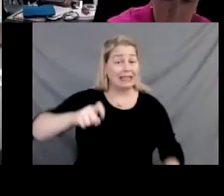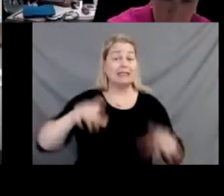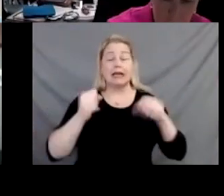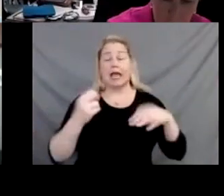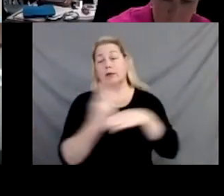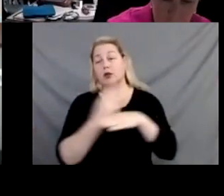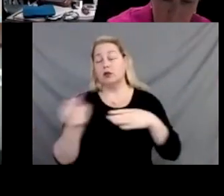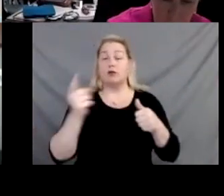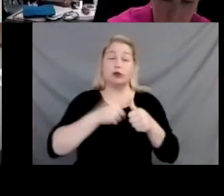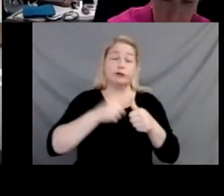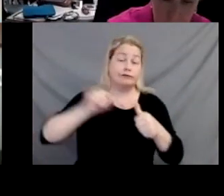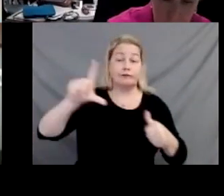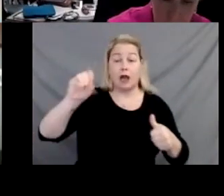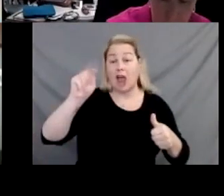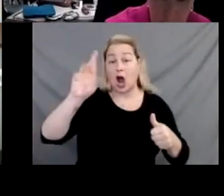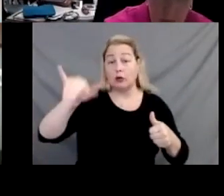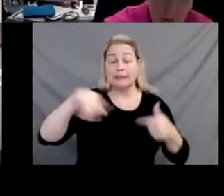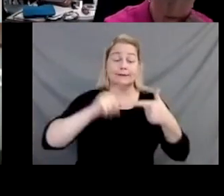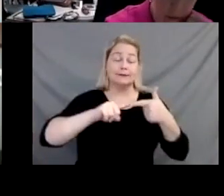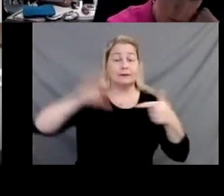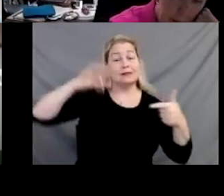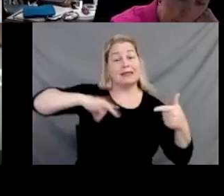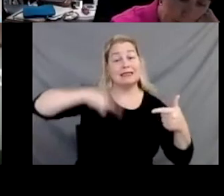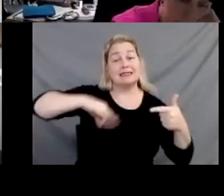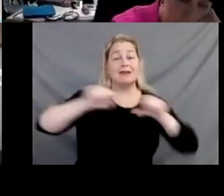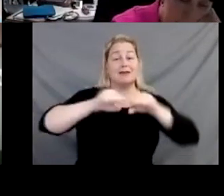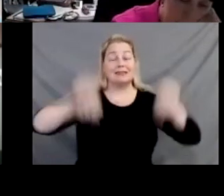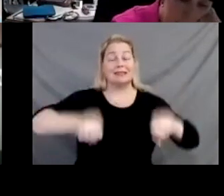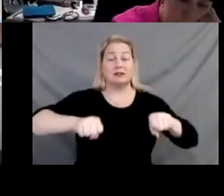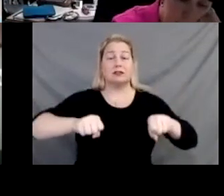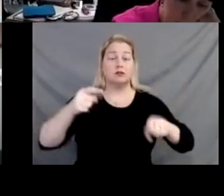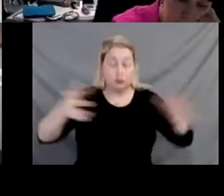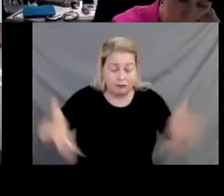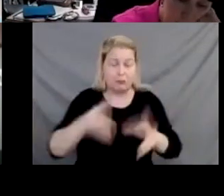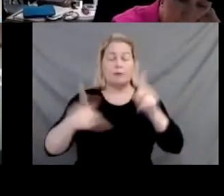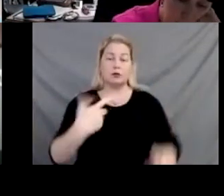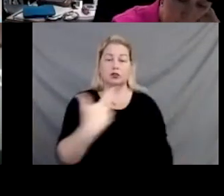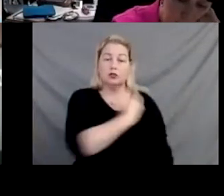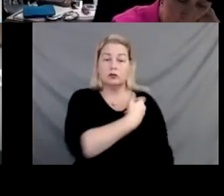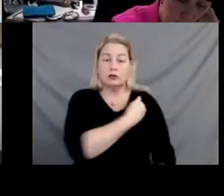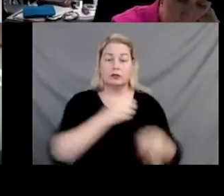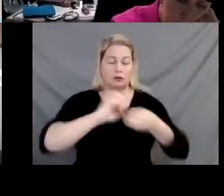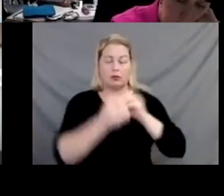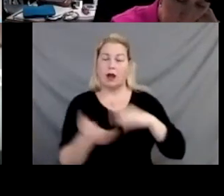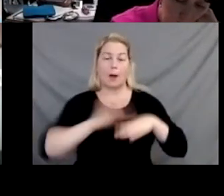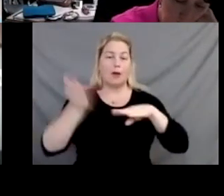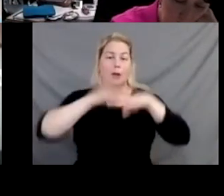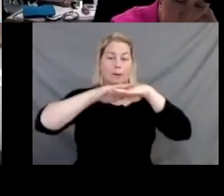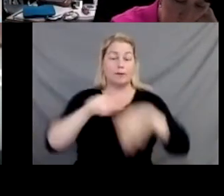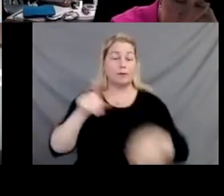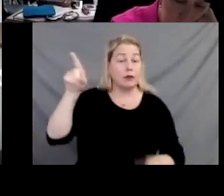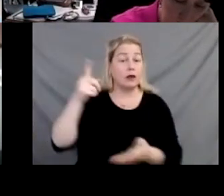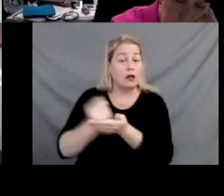lottery or another incentive system to help boost vaccination rates. The Treasury Department clarified in